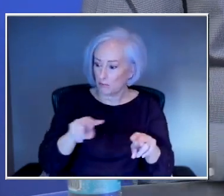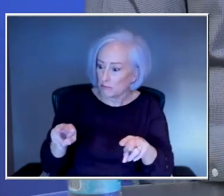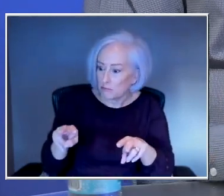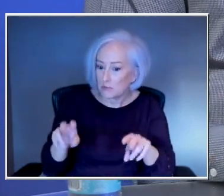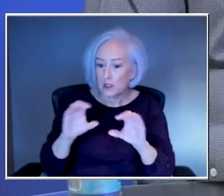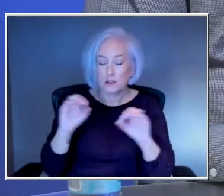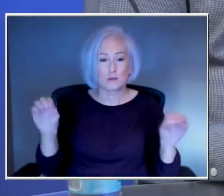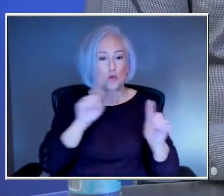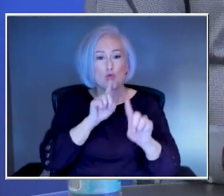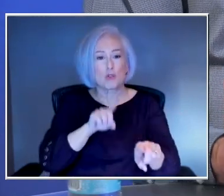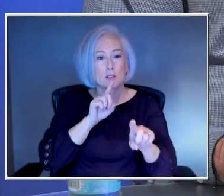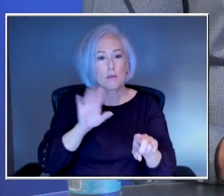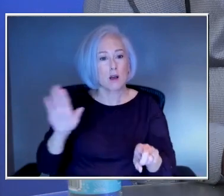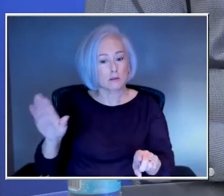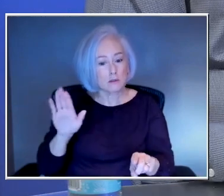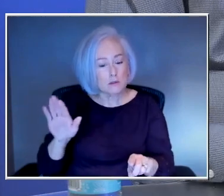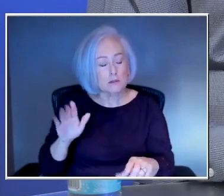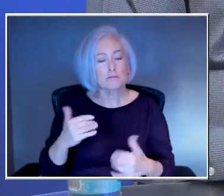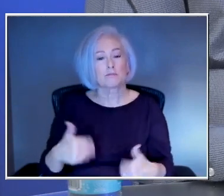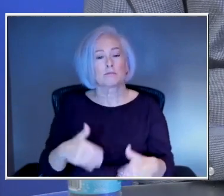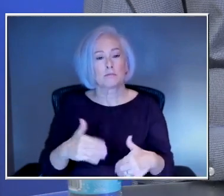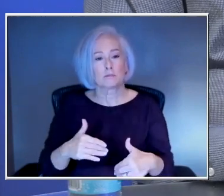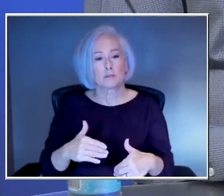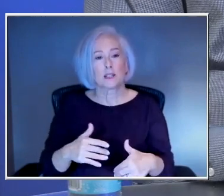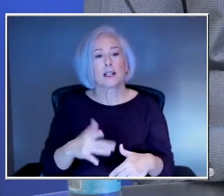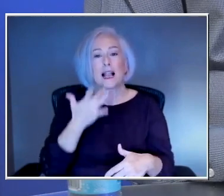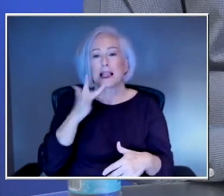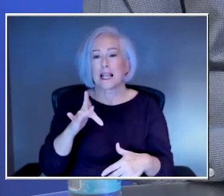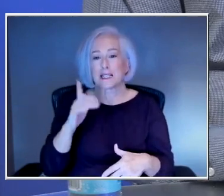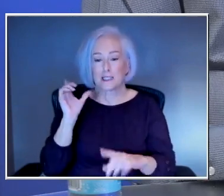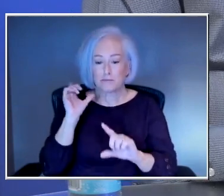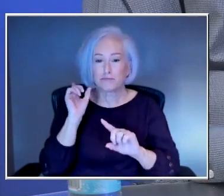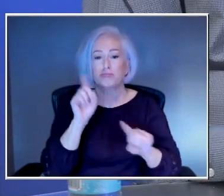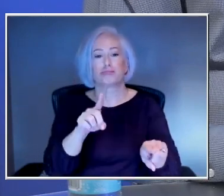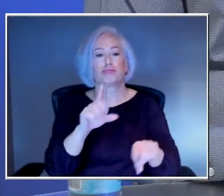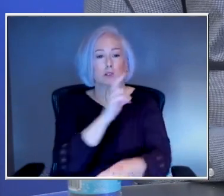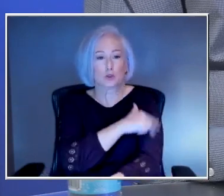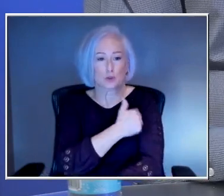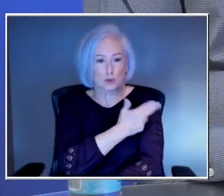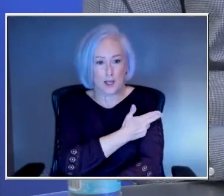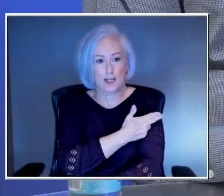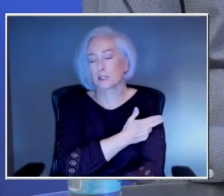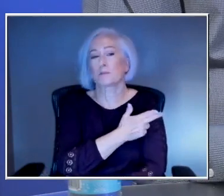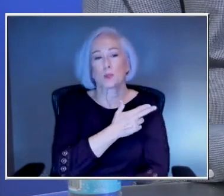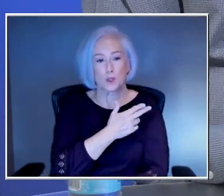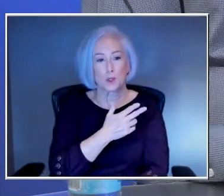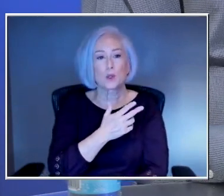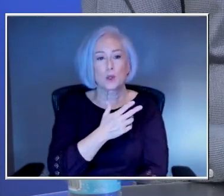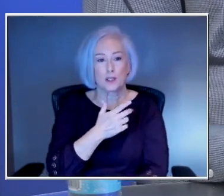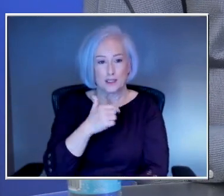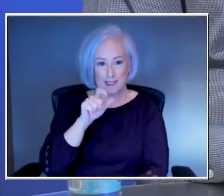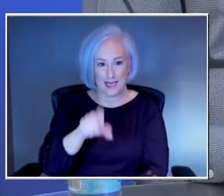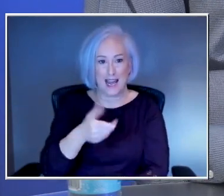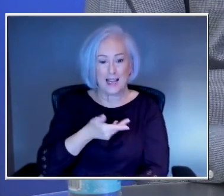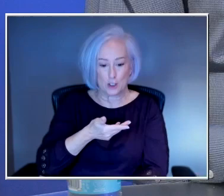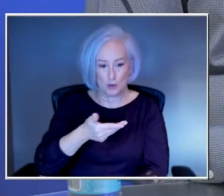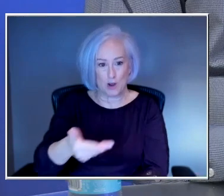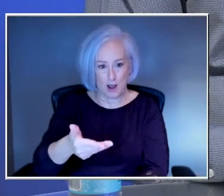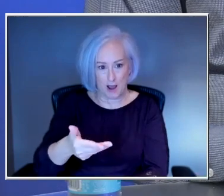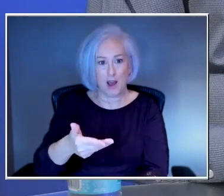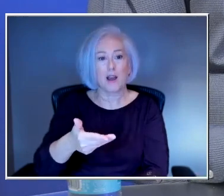luckily we got her to a modern hospital, and then I had to hire a medical jet to fly her back